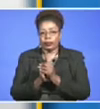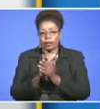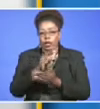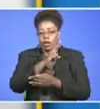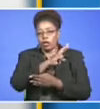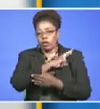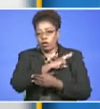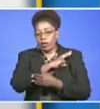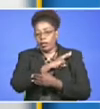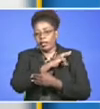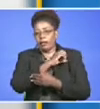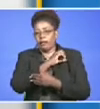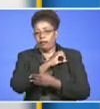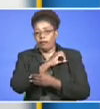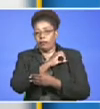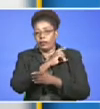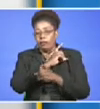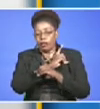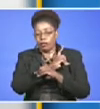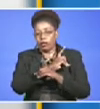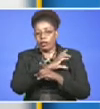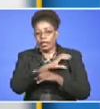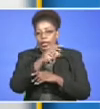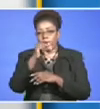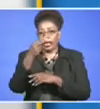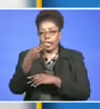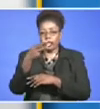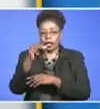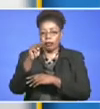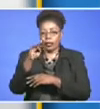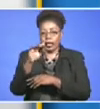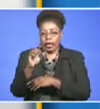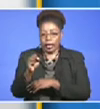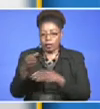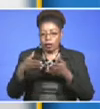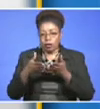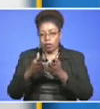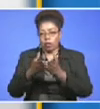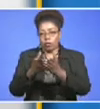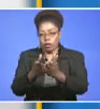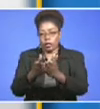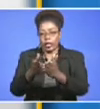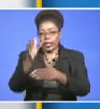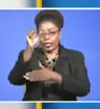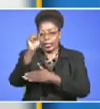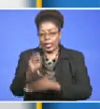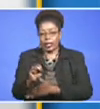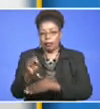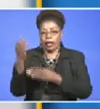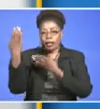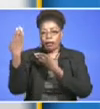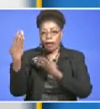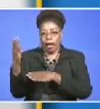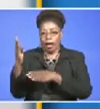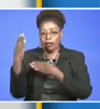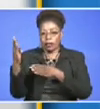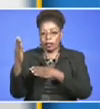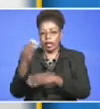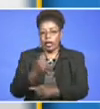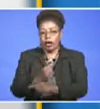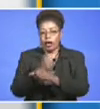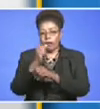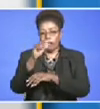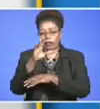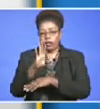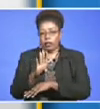The Royal Bahamas Defense Force confirming that while the HMBS Durwood Knowles was on routine patrol in the southern Bahamas, Marines apprehended a